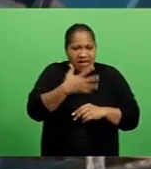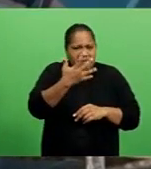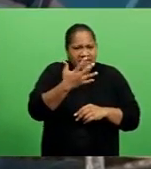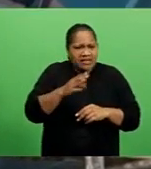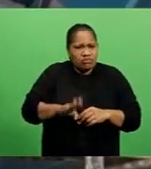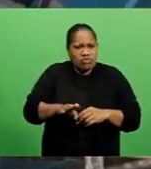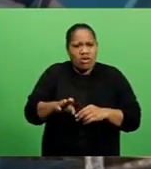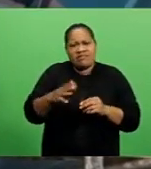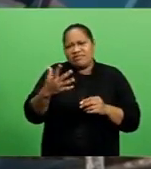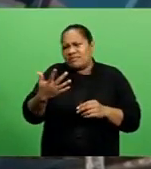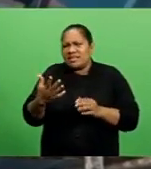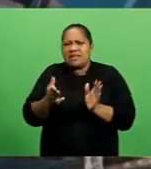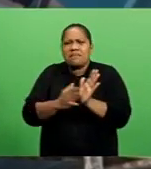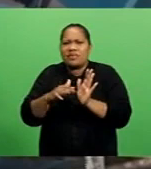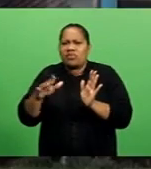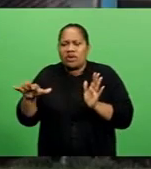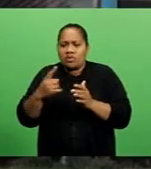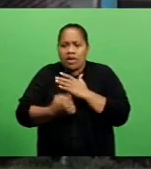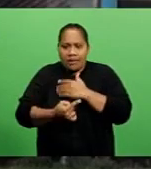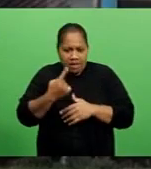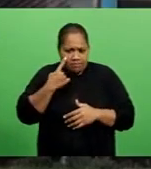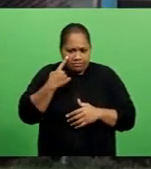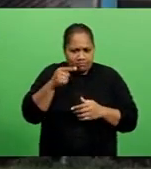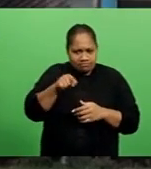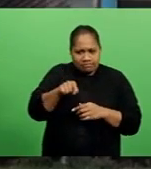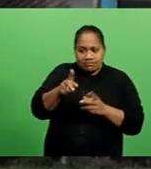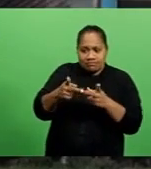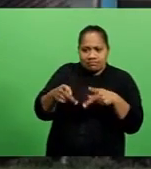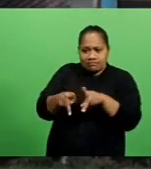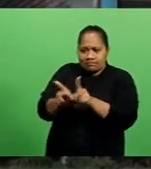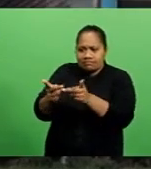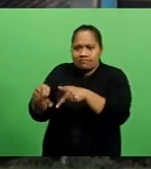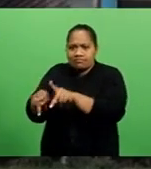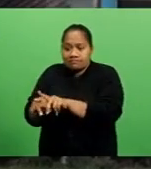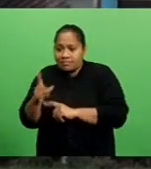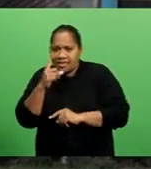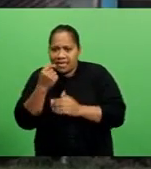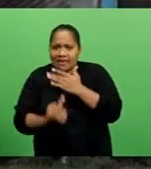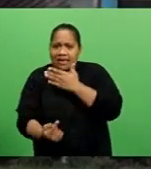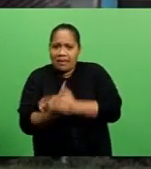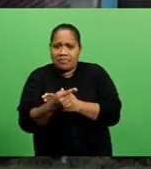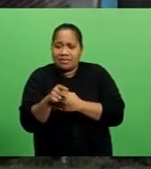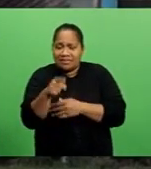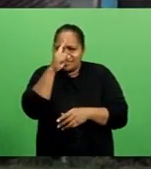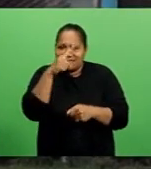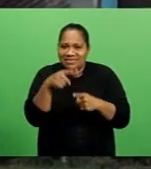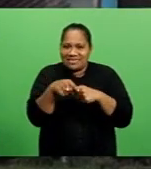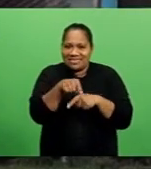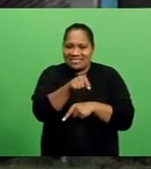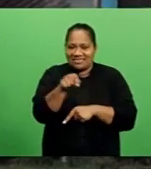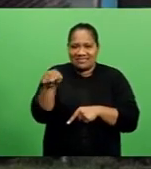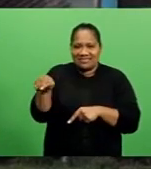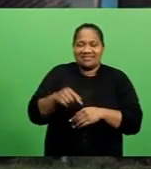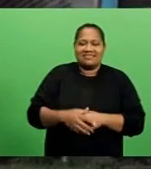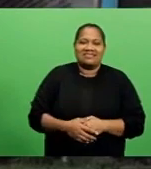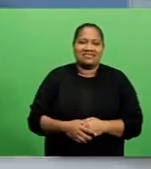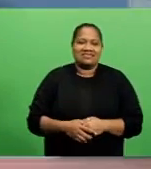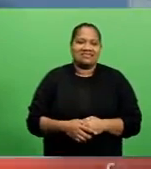in Dakaundrove have been identified as hotspots for LTDD. Pranita Prakash, FBC